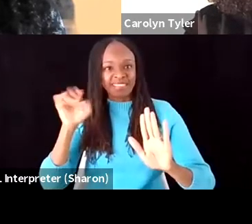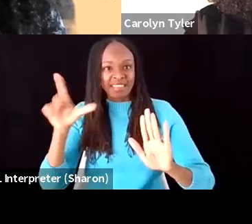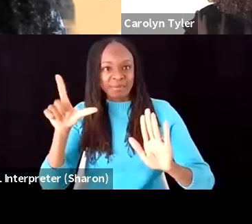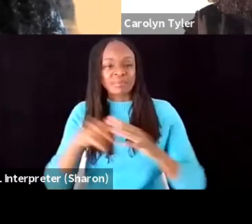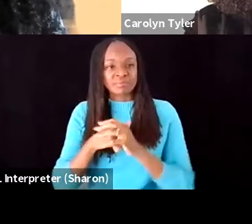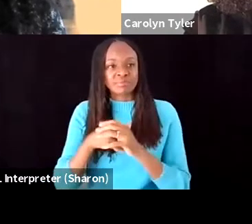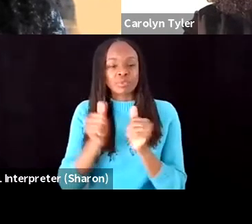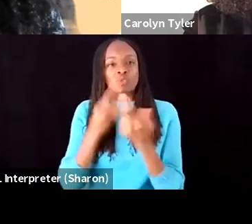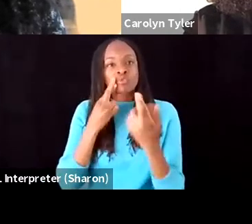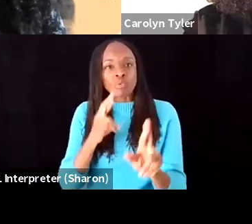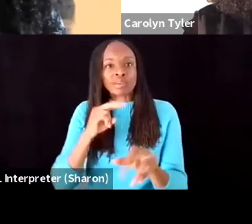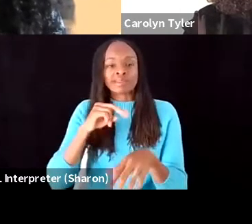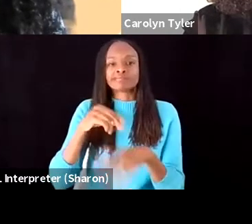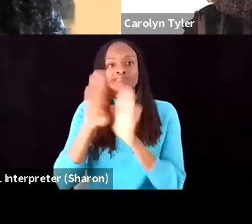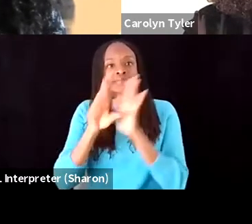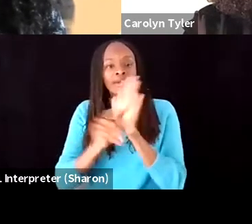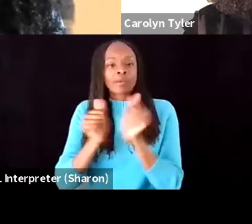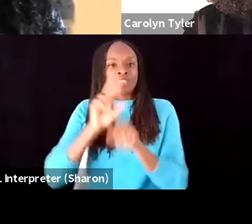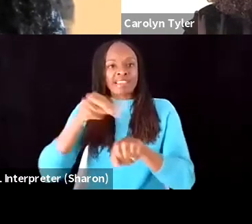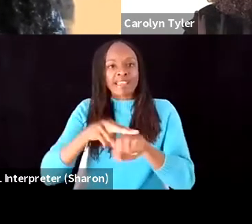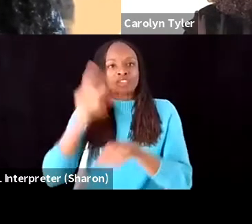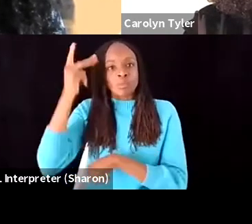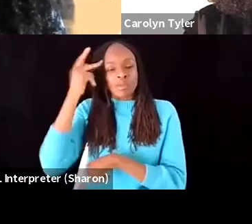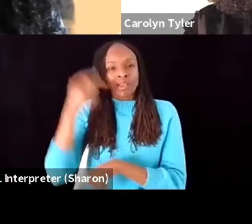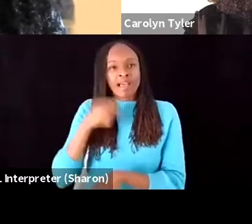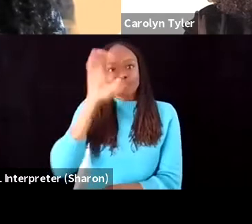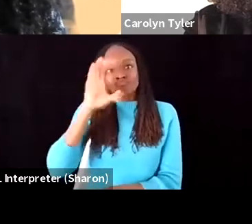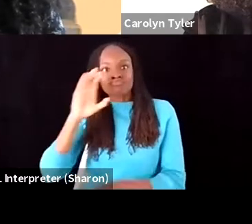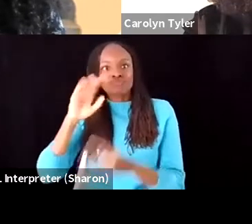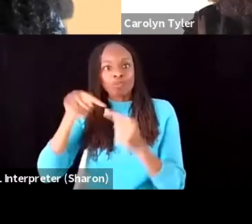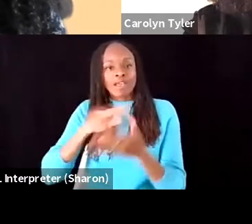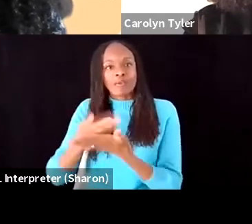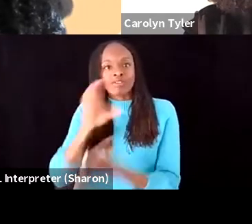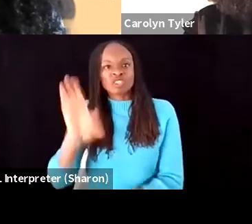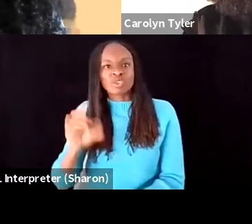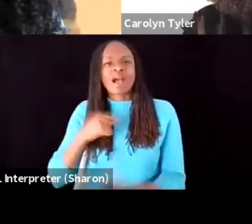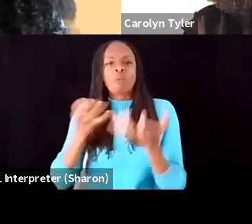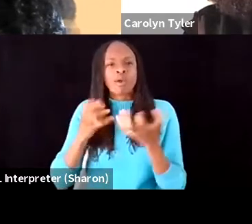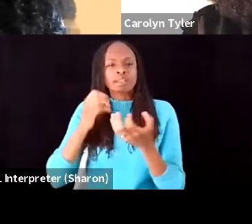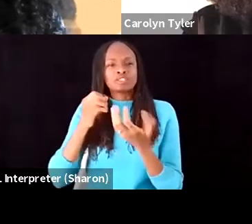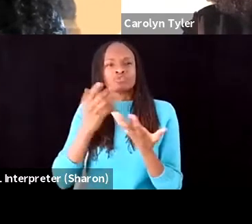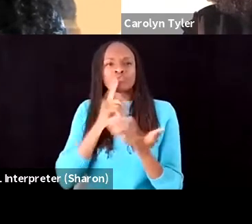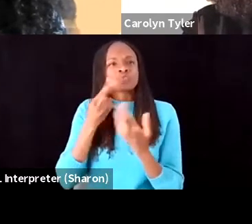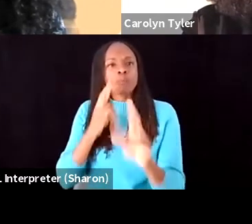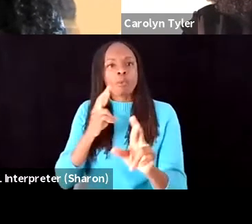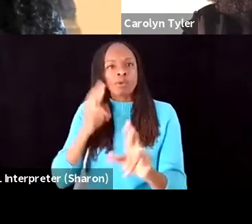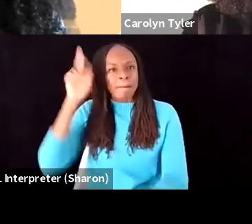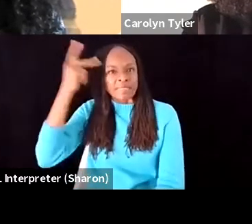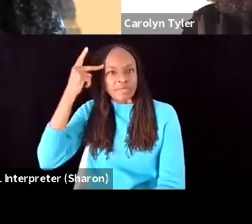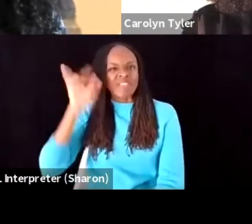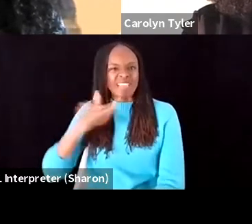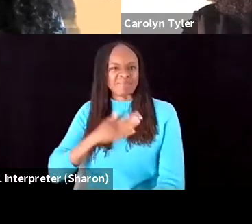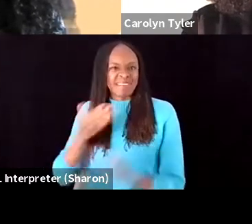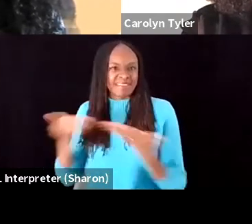national politics, I sought, when I came to Chicago, to be the political reporter. It just made sense. So that's my niche, in addition to